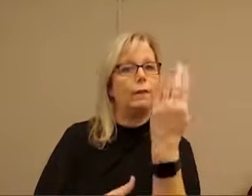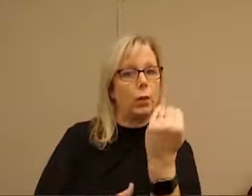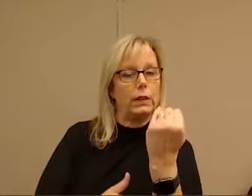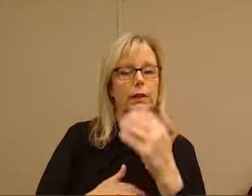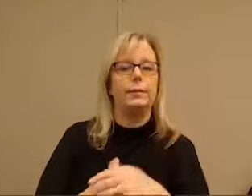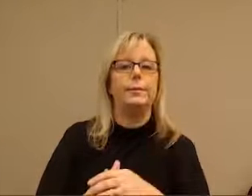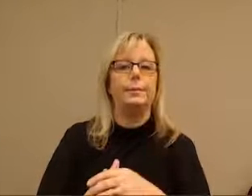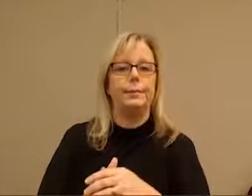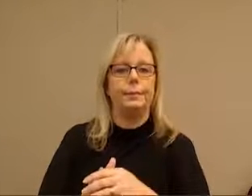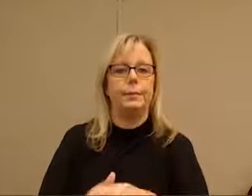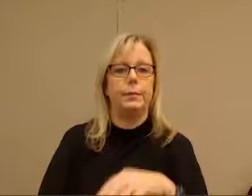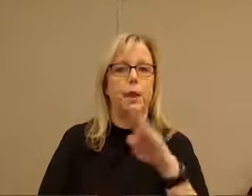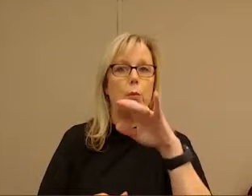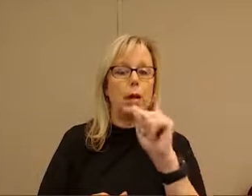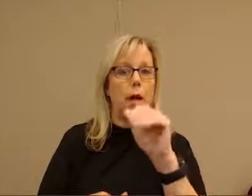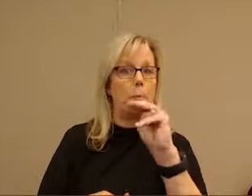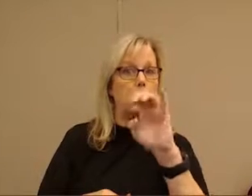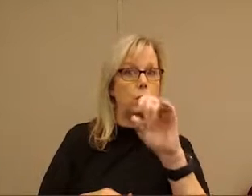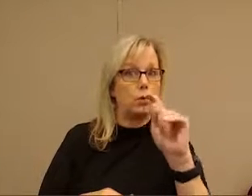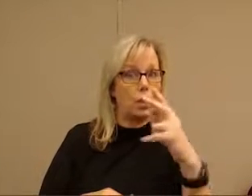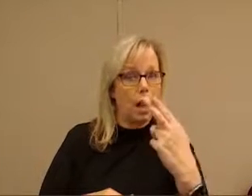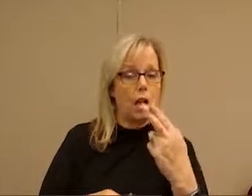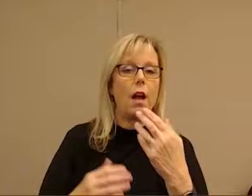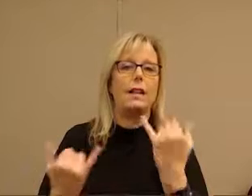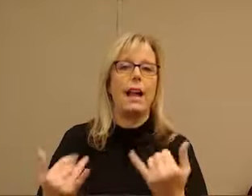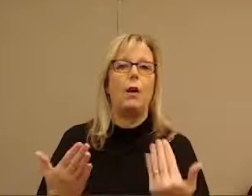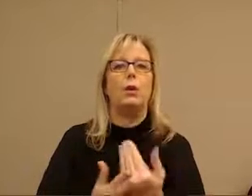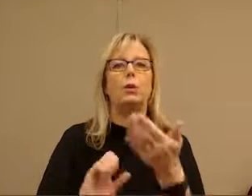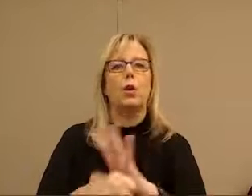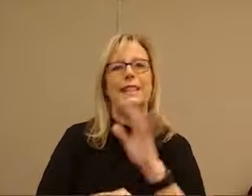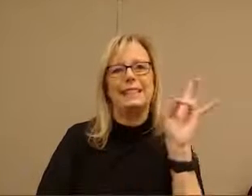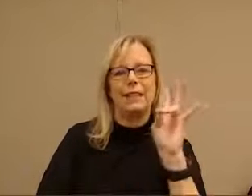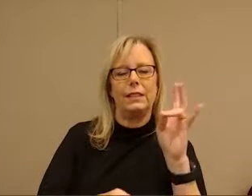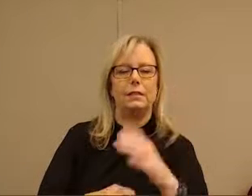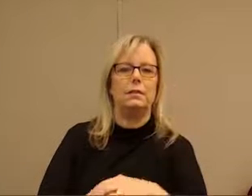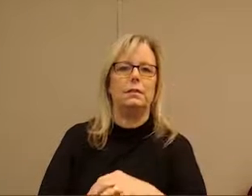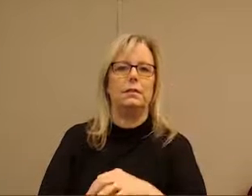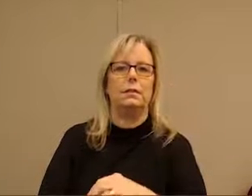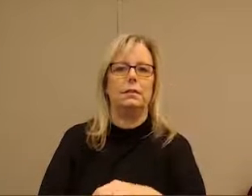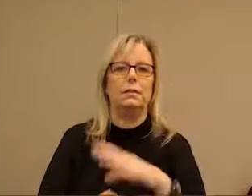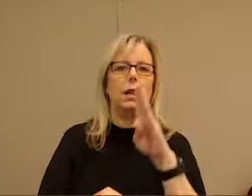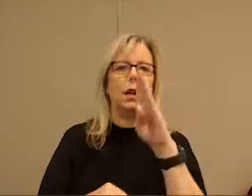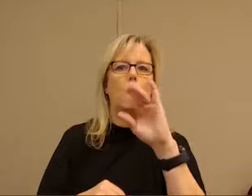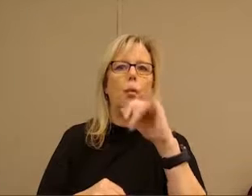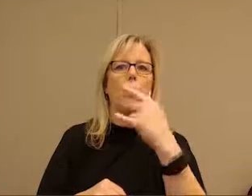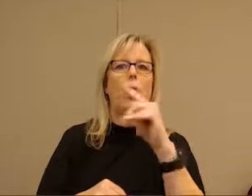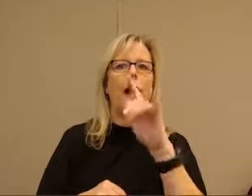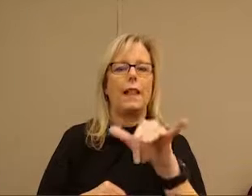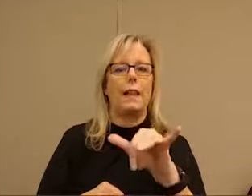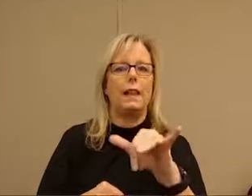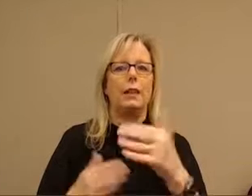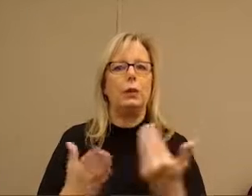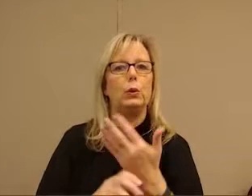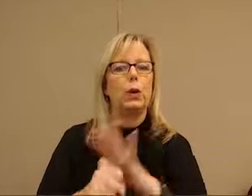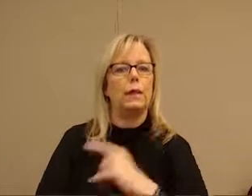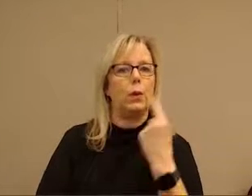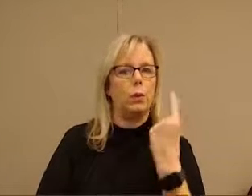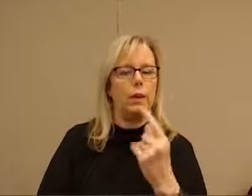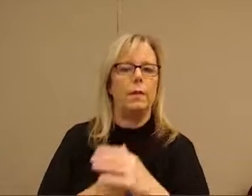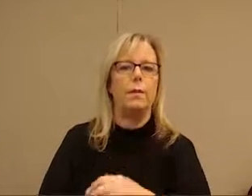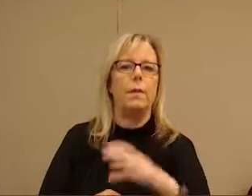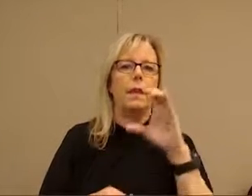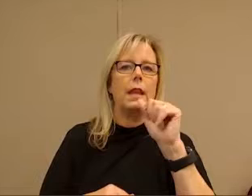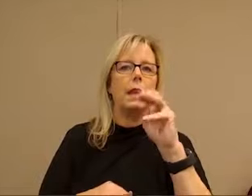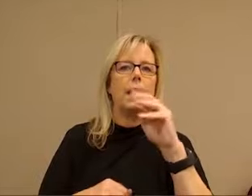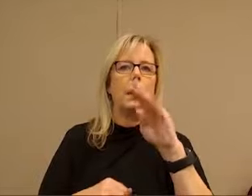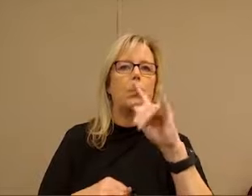cases, Bree of Mascoutah with 7 cases, Brightly Senior Living with 1 new case, Cambridge